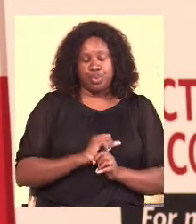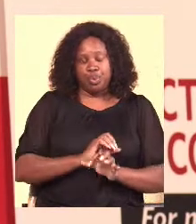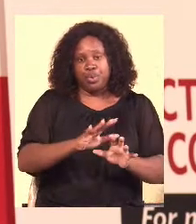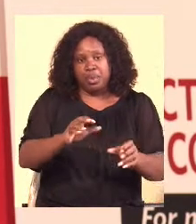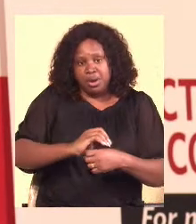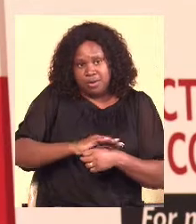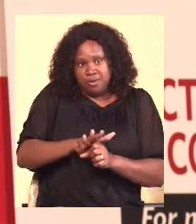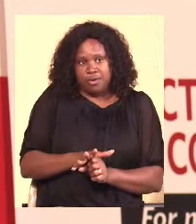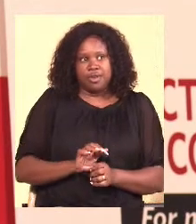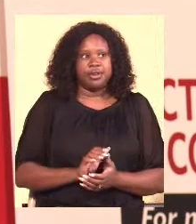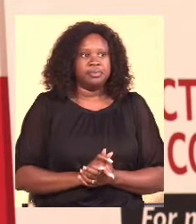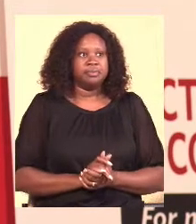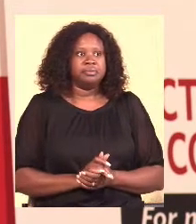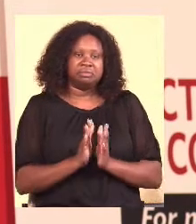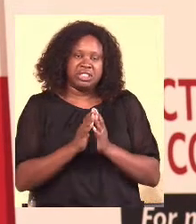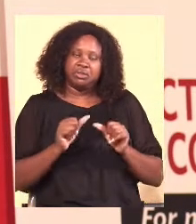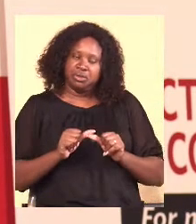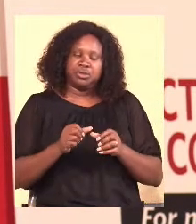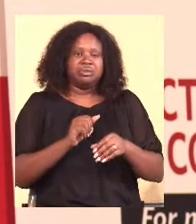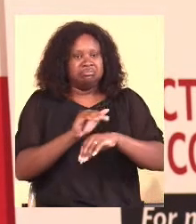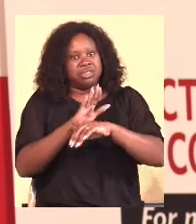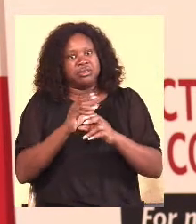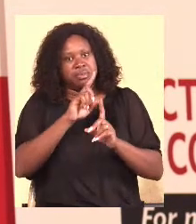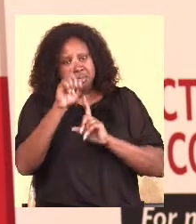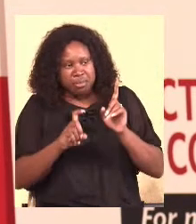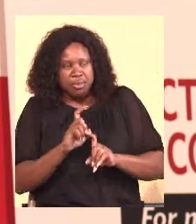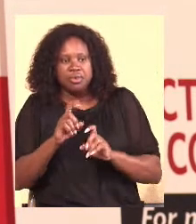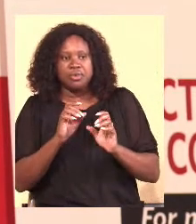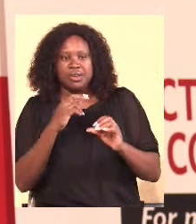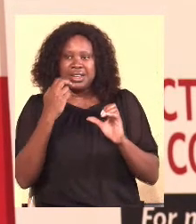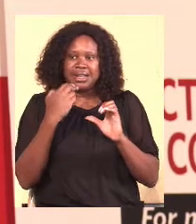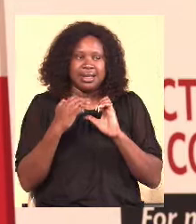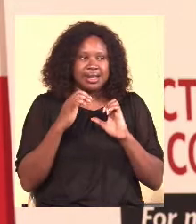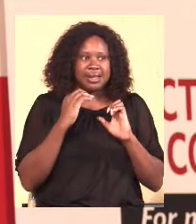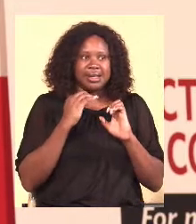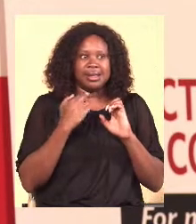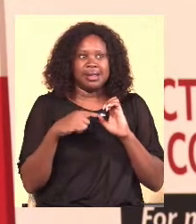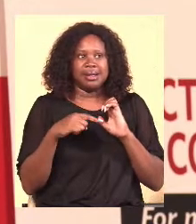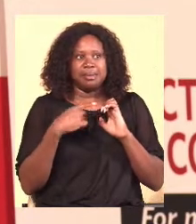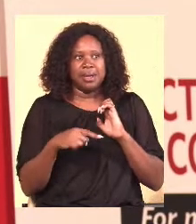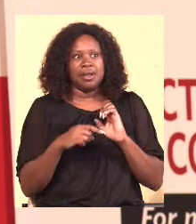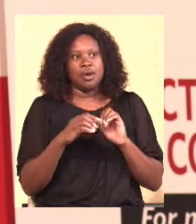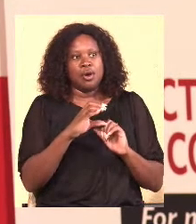today. Continue sending your questions and queries to our email address, that is